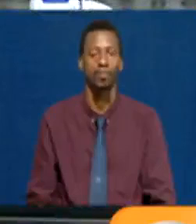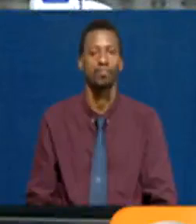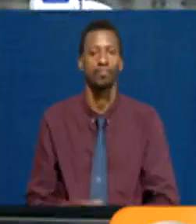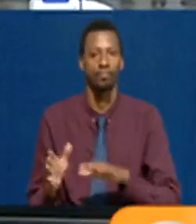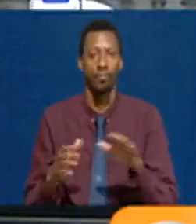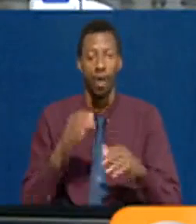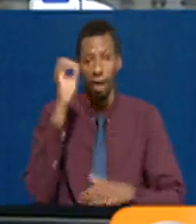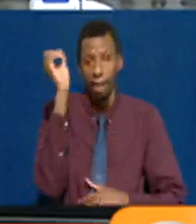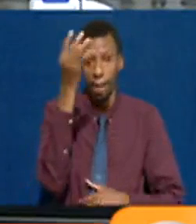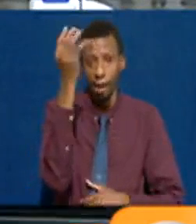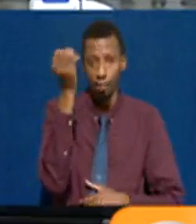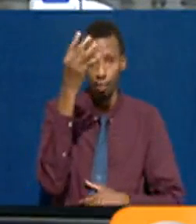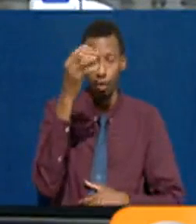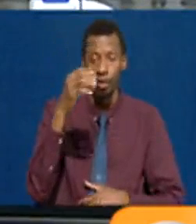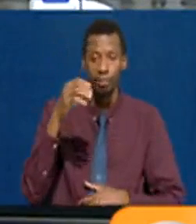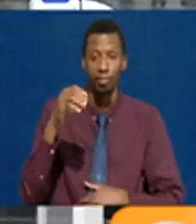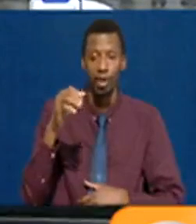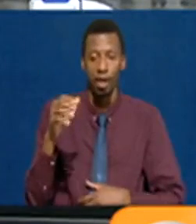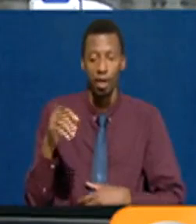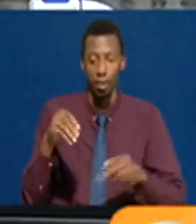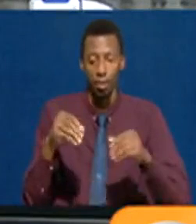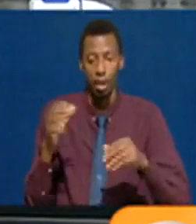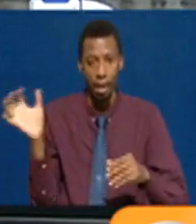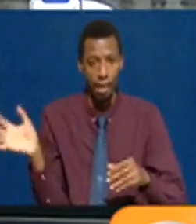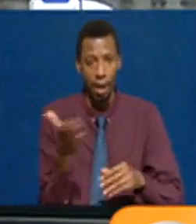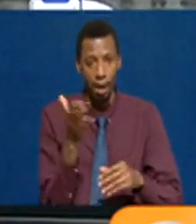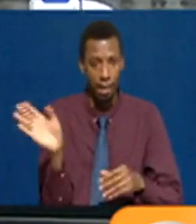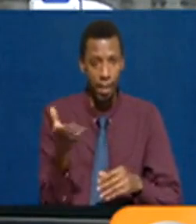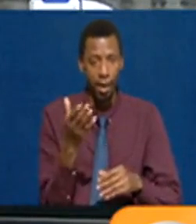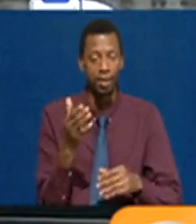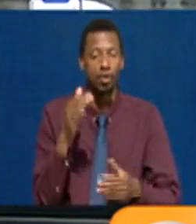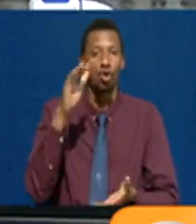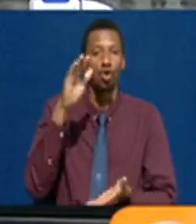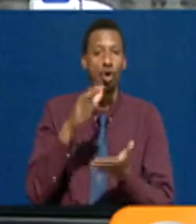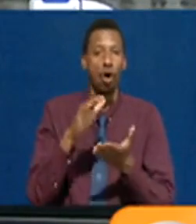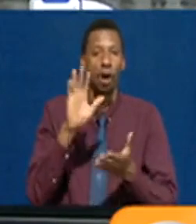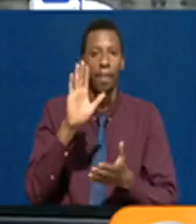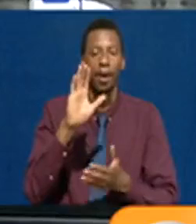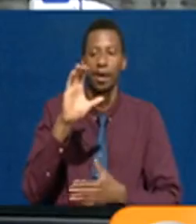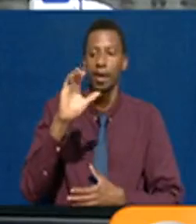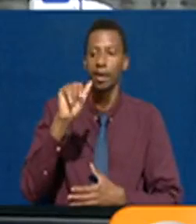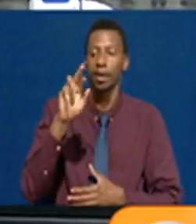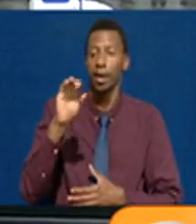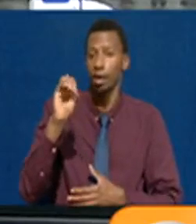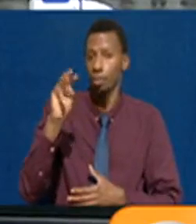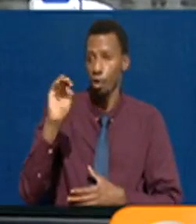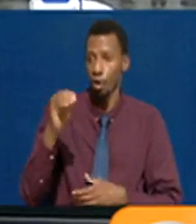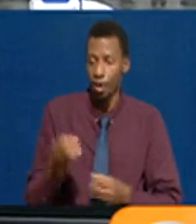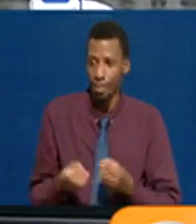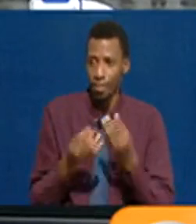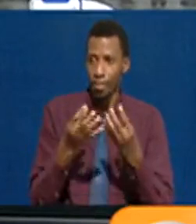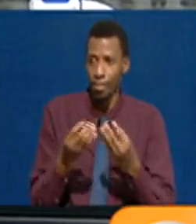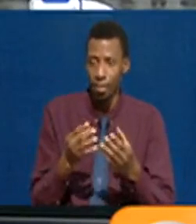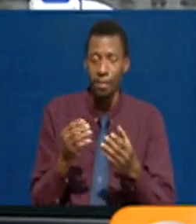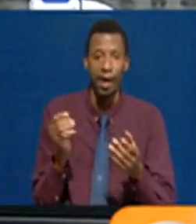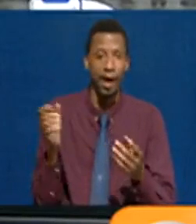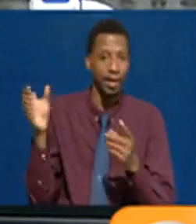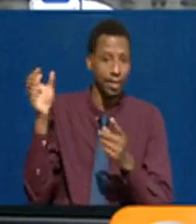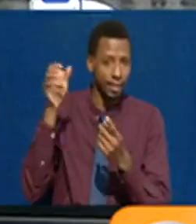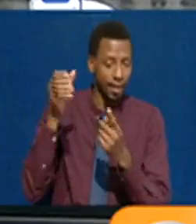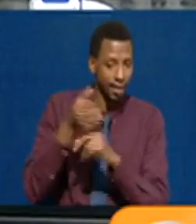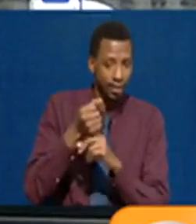Bamburi Cement has lowered its carbon emissions by 3.2% while achieving a 5.5% increase in the use of alternative